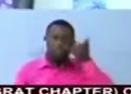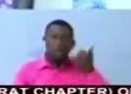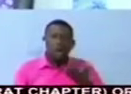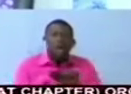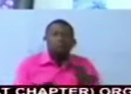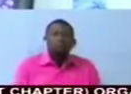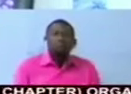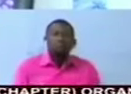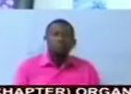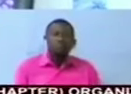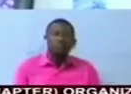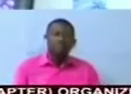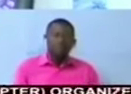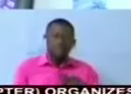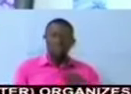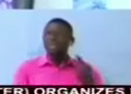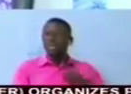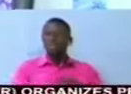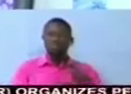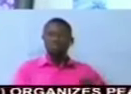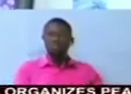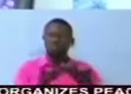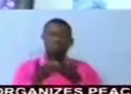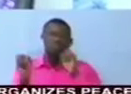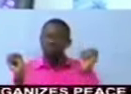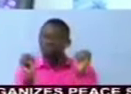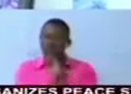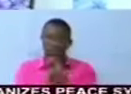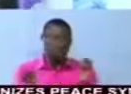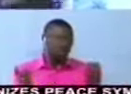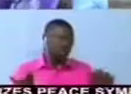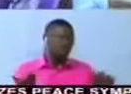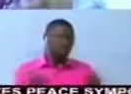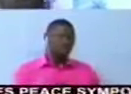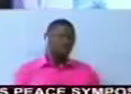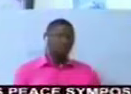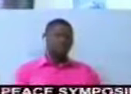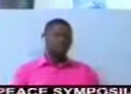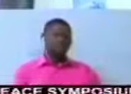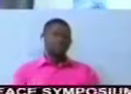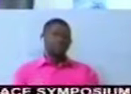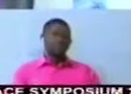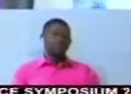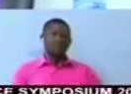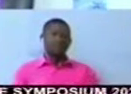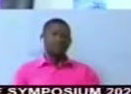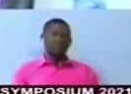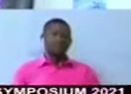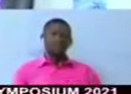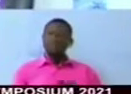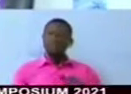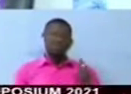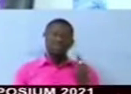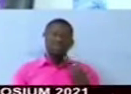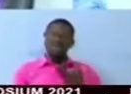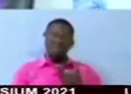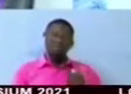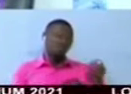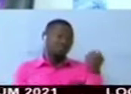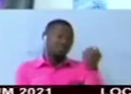go there with anything. Ñu fexé rek comme ñoo amé doolé be dom ñu fofu rek. They just maneuvered